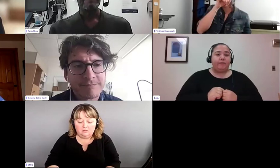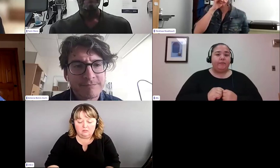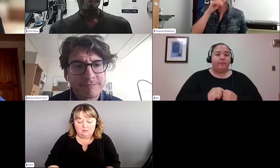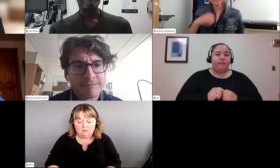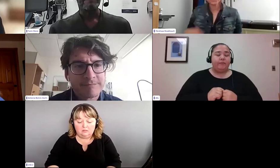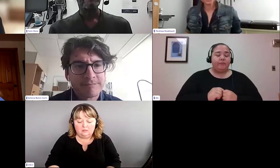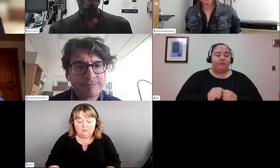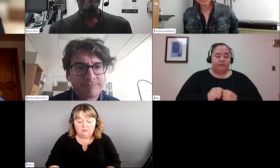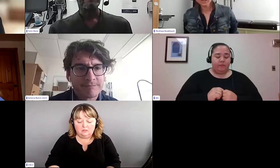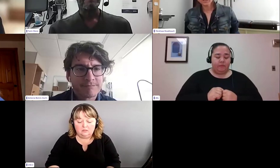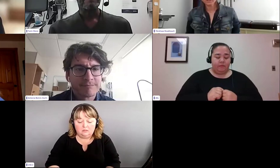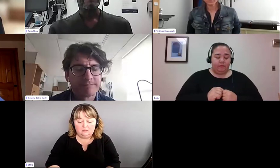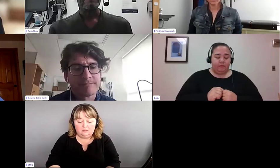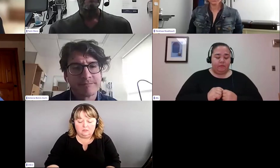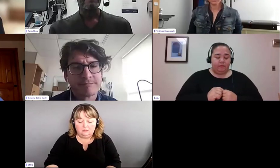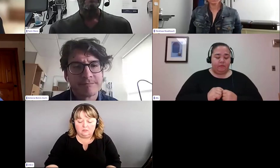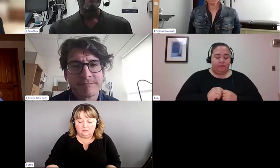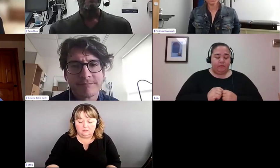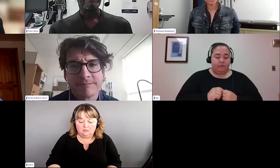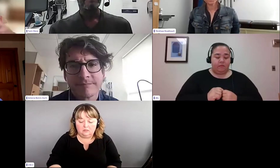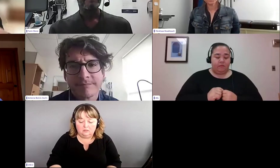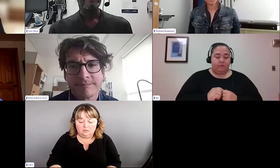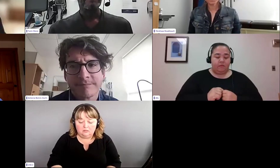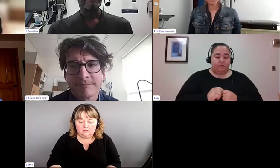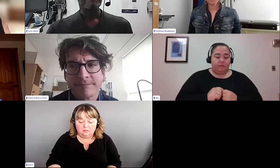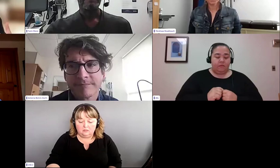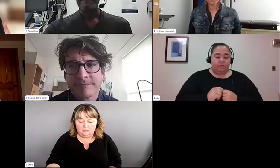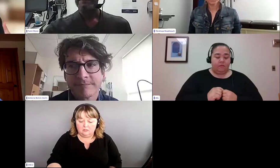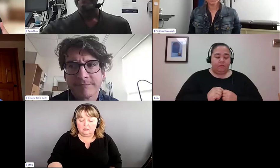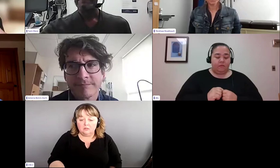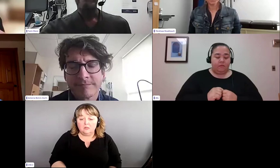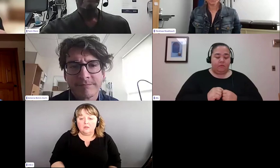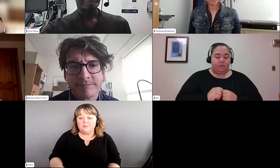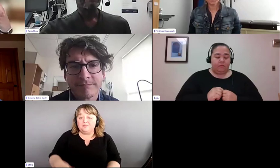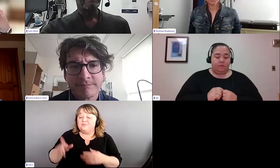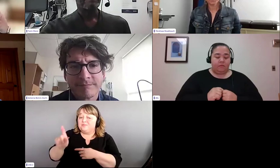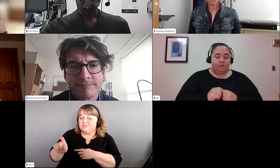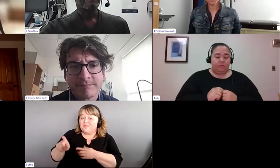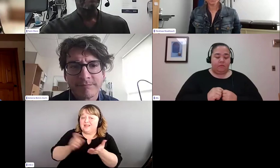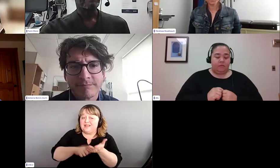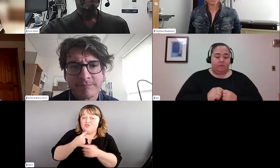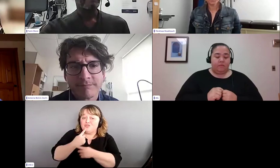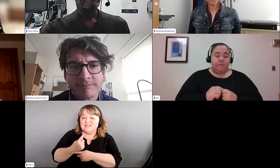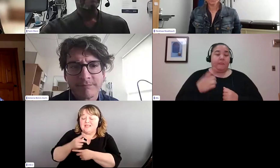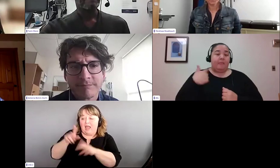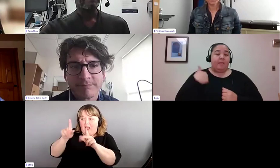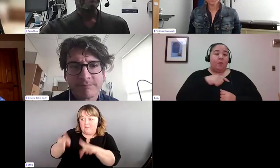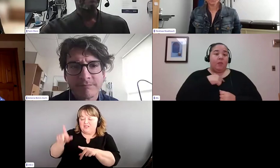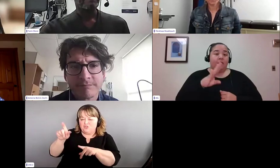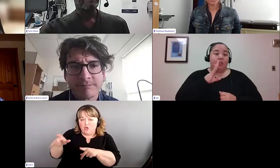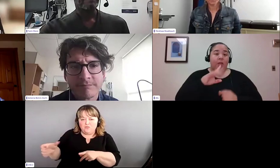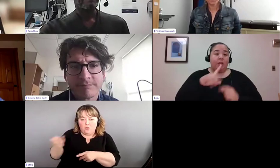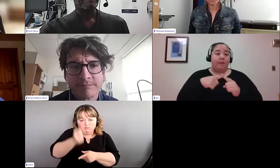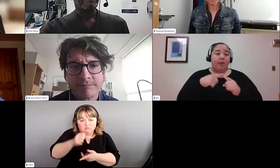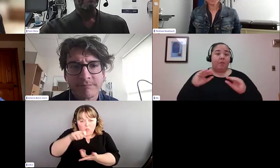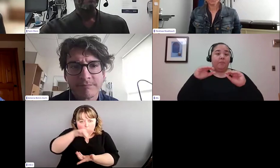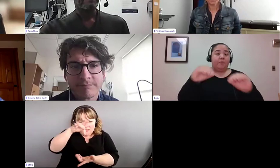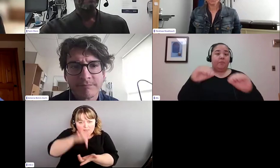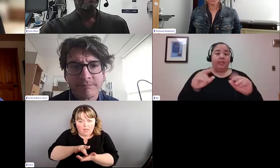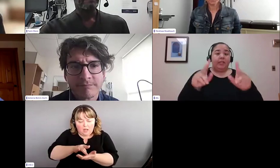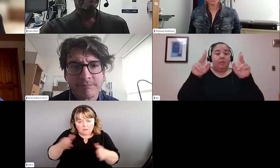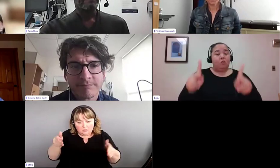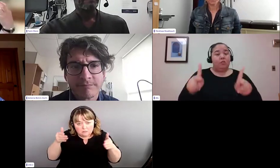May I allow myself, perhaps, Farron, when you were speaking of putting the individual in the center, how do we do this